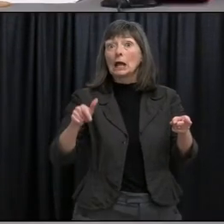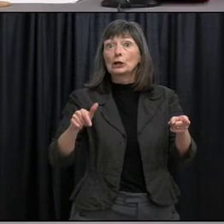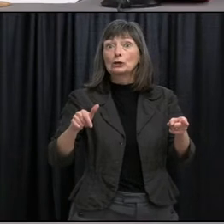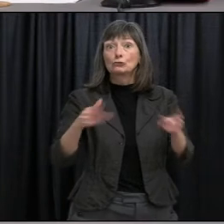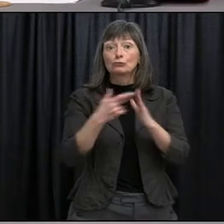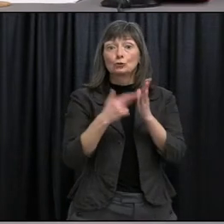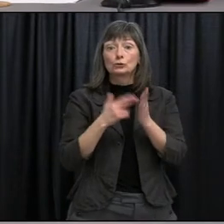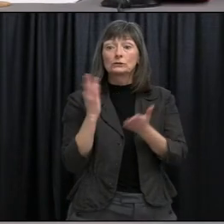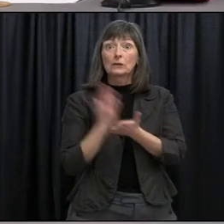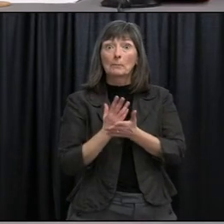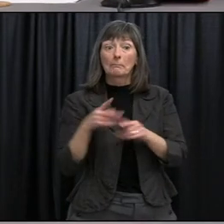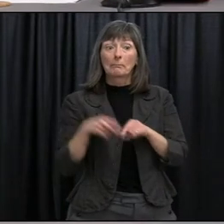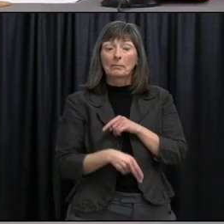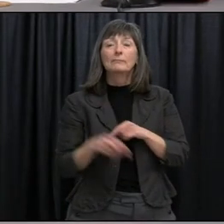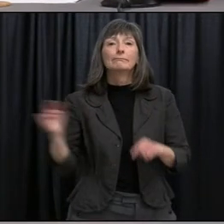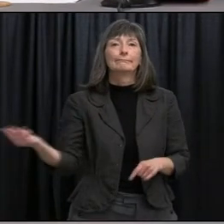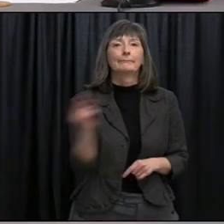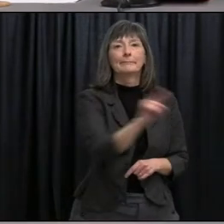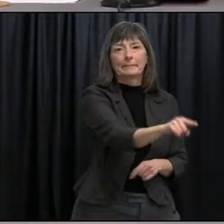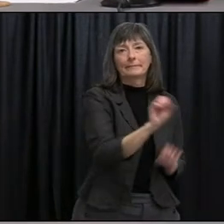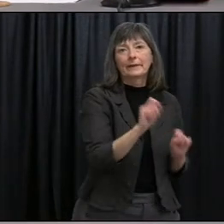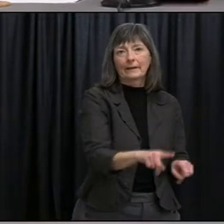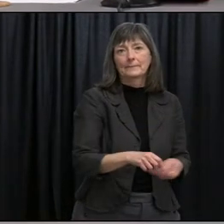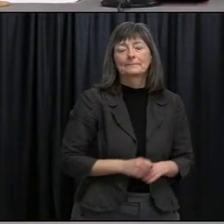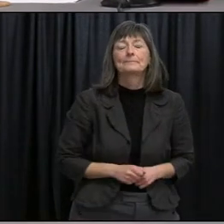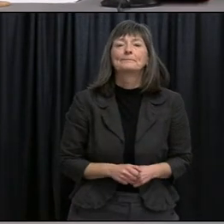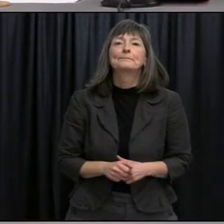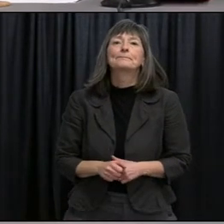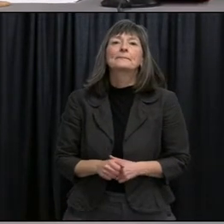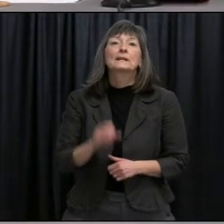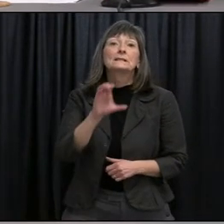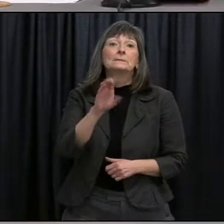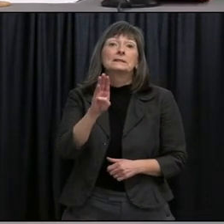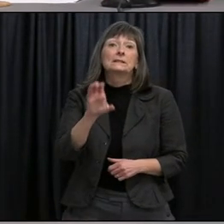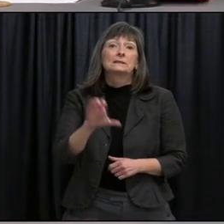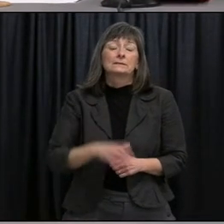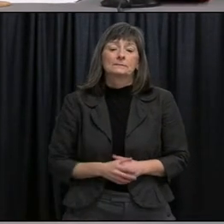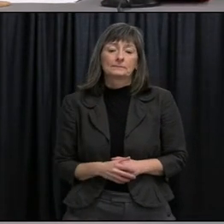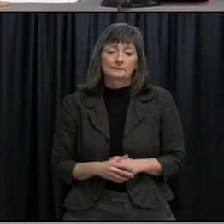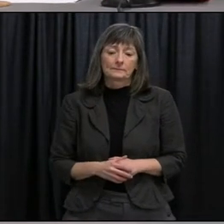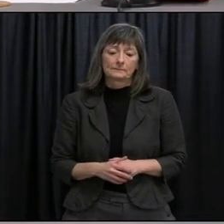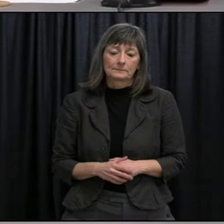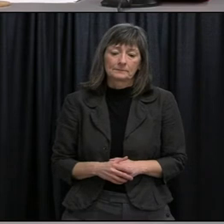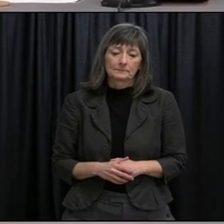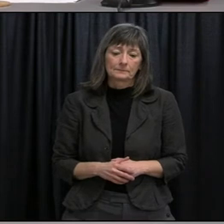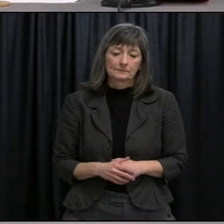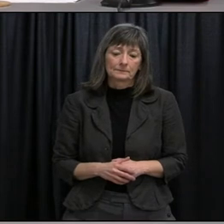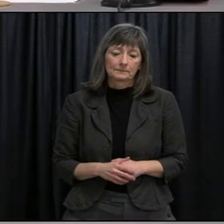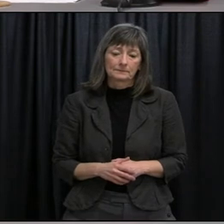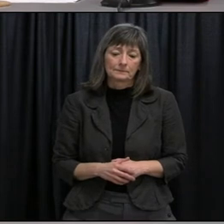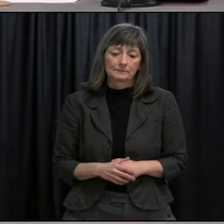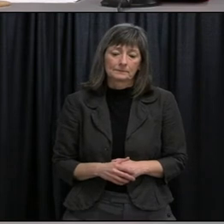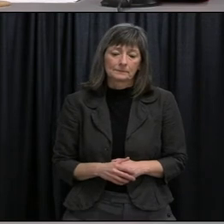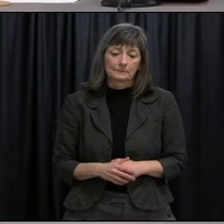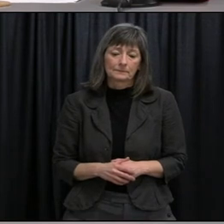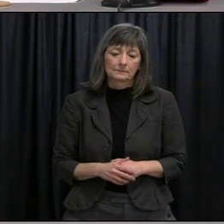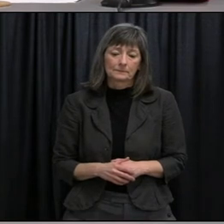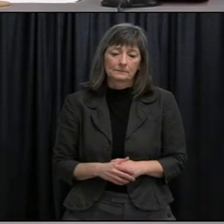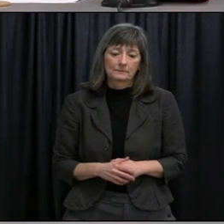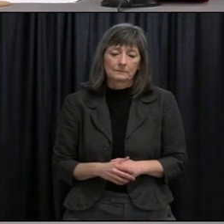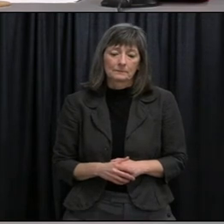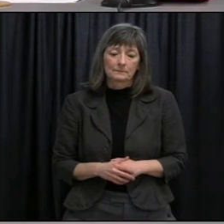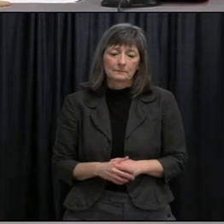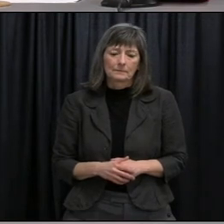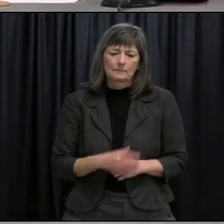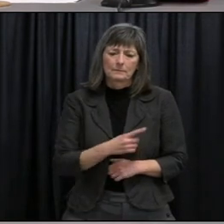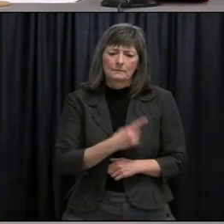Thank you. Steve Tear, CBC News, do you have a final question? Just a quick one, looking for numbers.